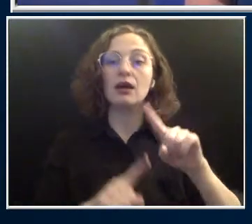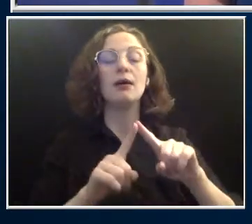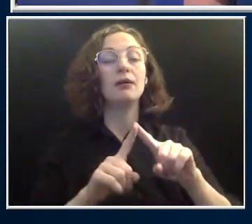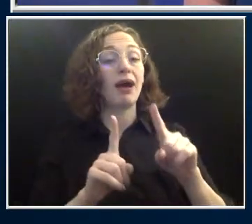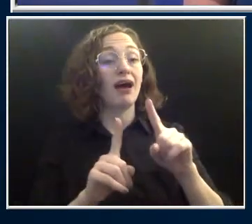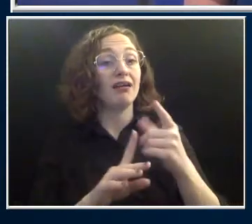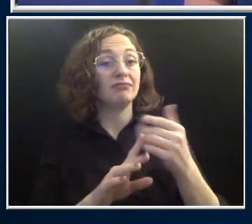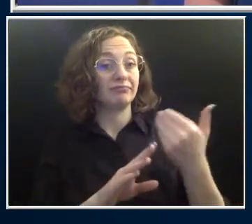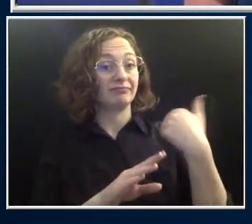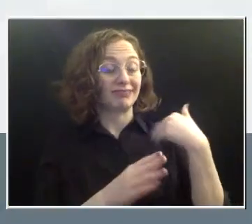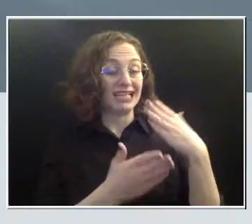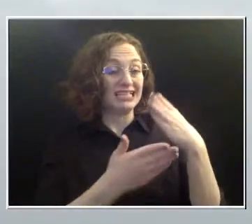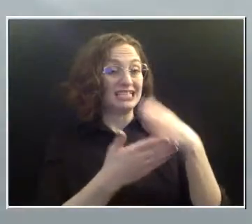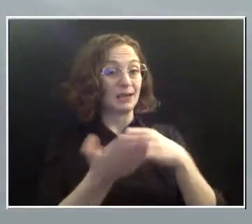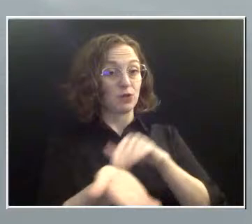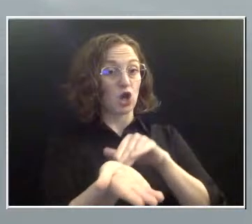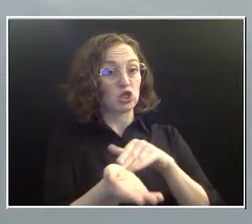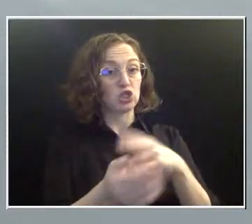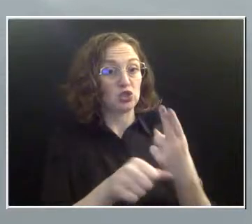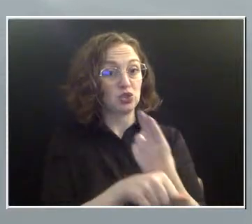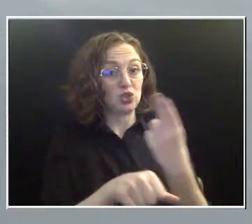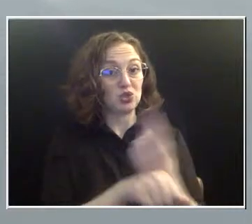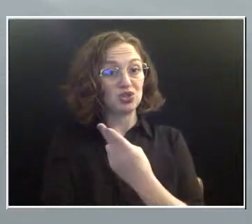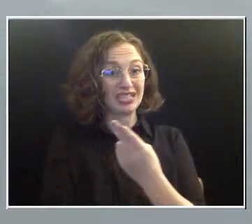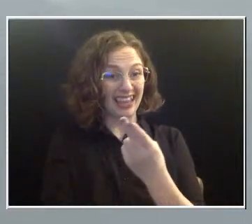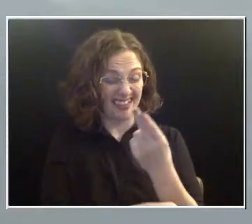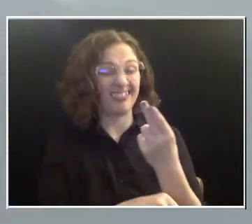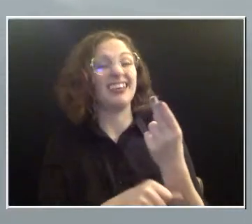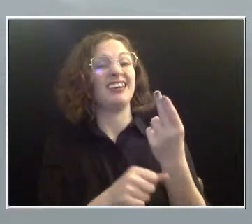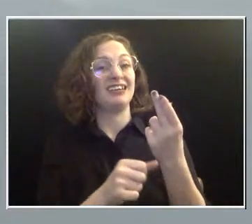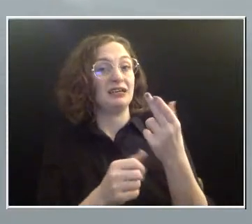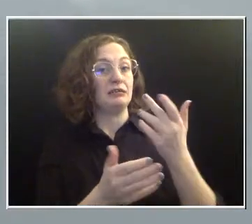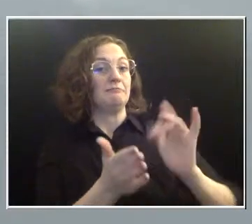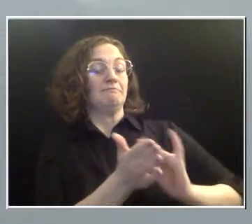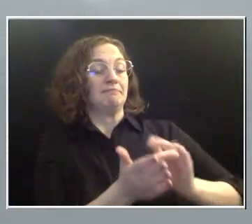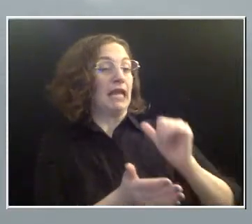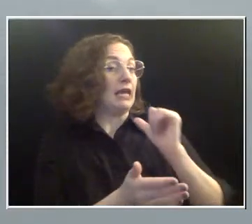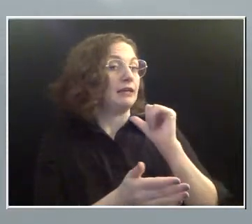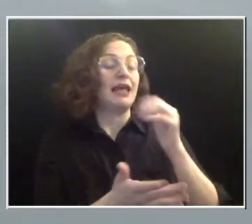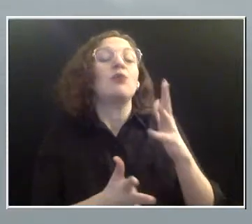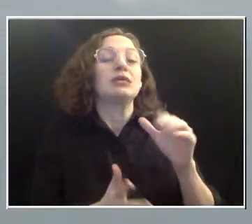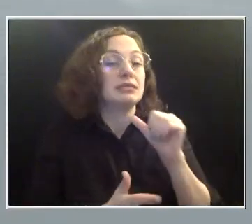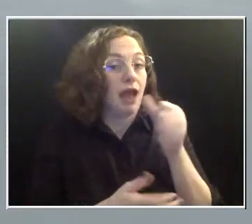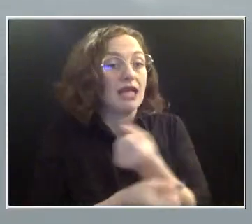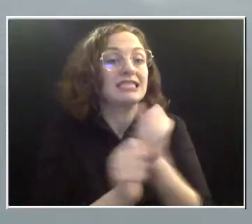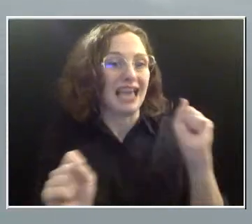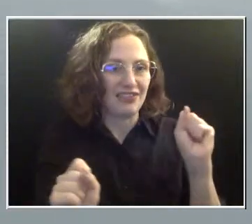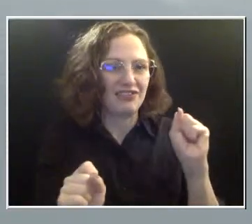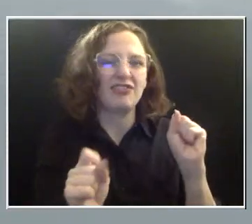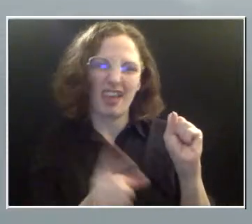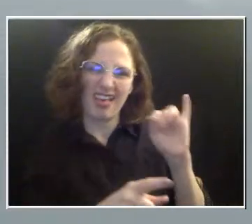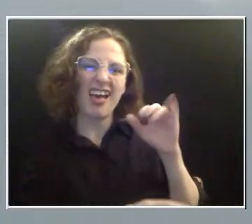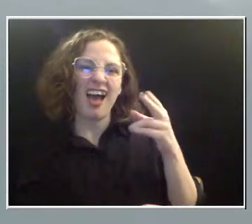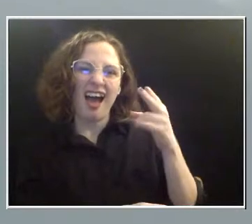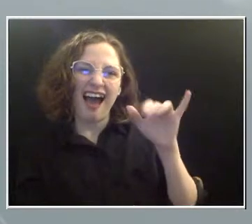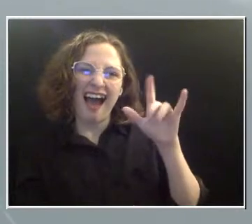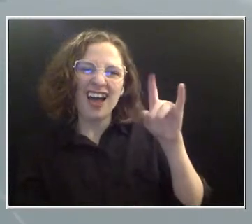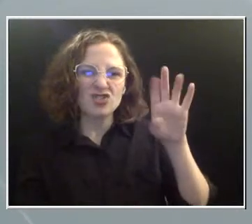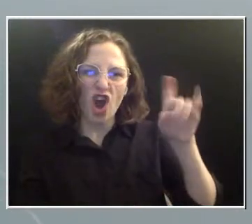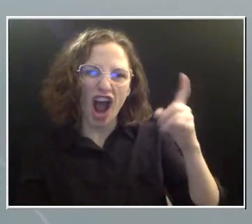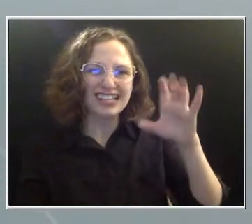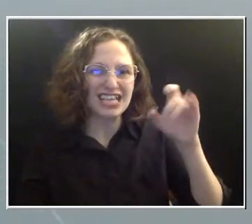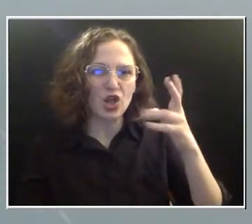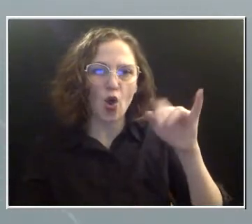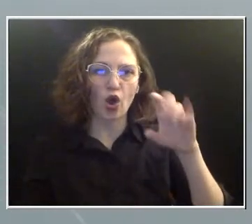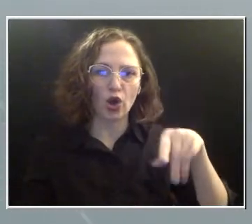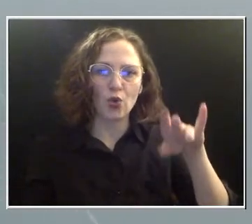You saw a new study that estimated how many deaths were actually linked to You got it. Hydroxychloroquine. I can only say it once a morning.